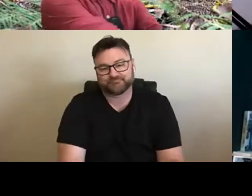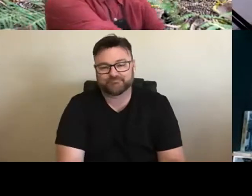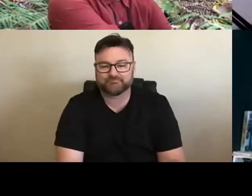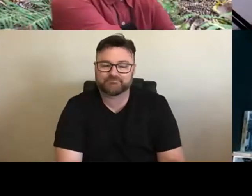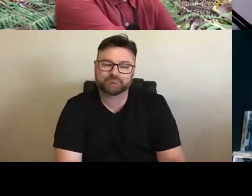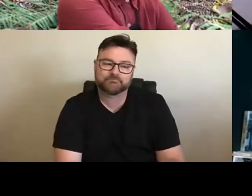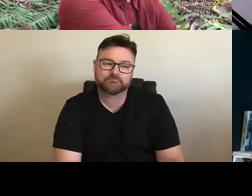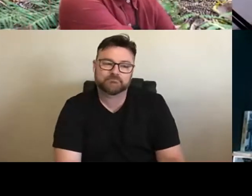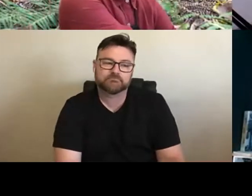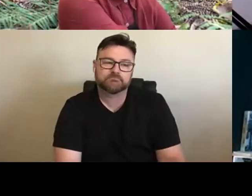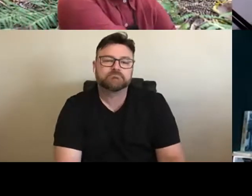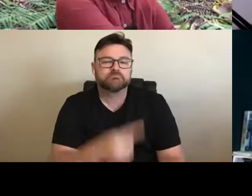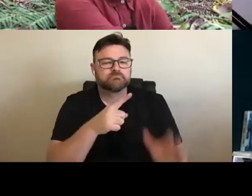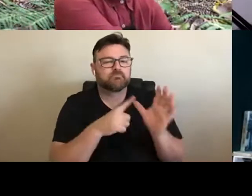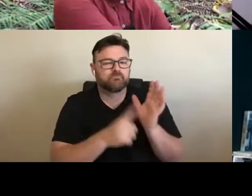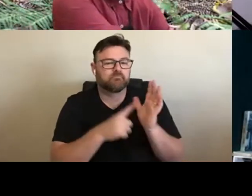Yeah, I'm a big fan